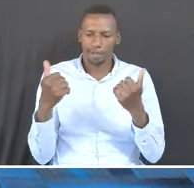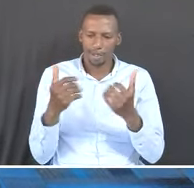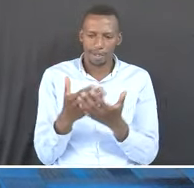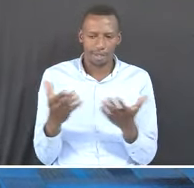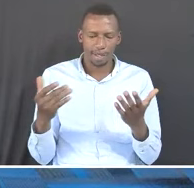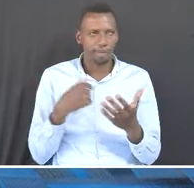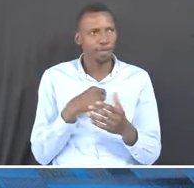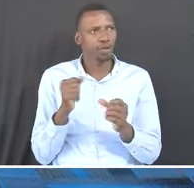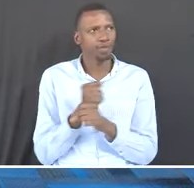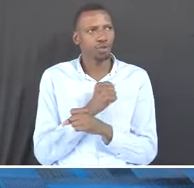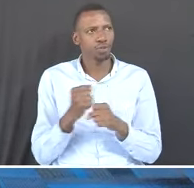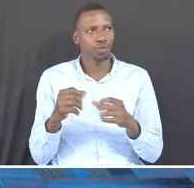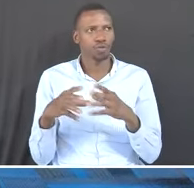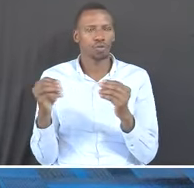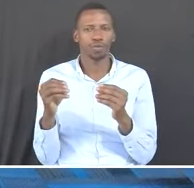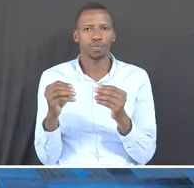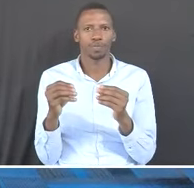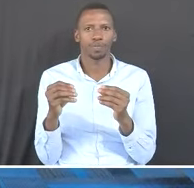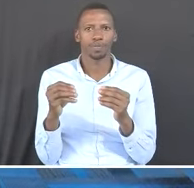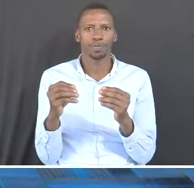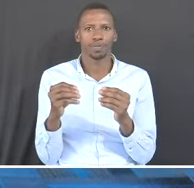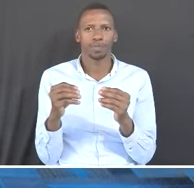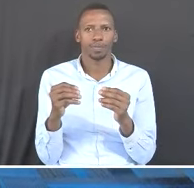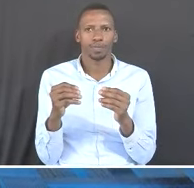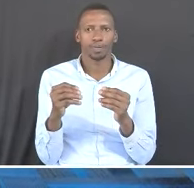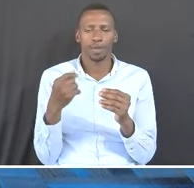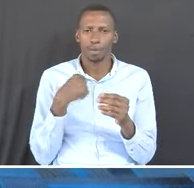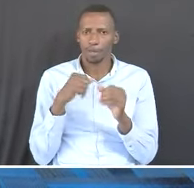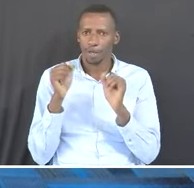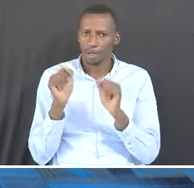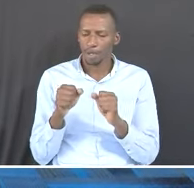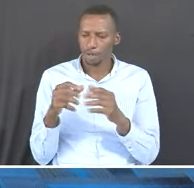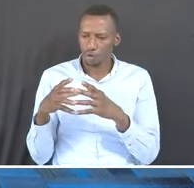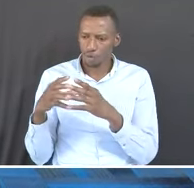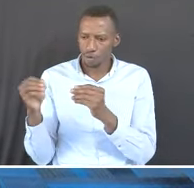can't go, God. Can I go minus my beds?